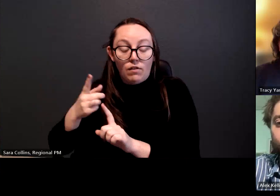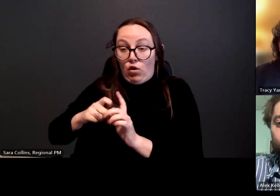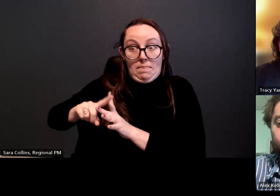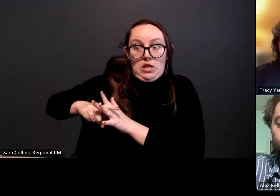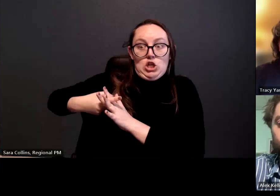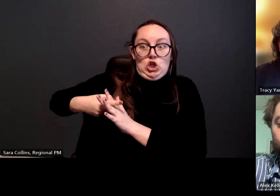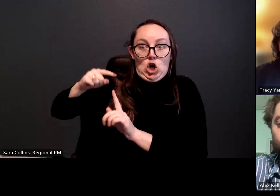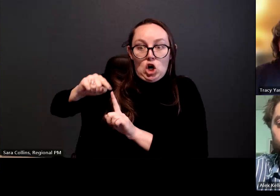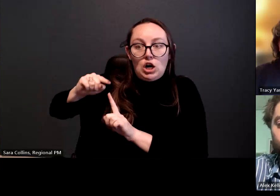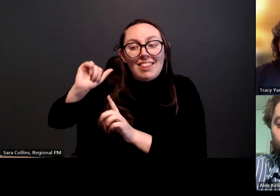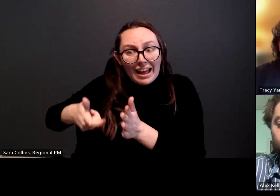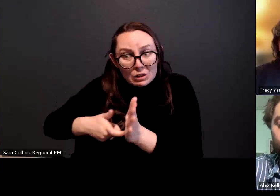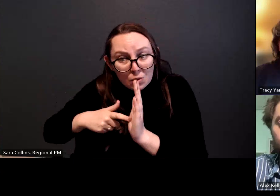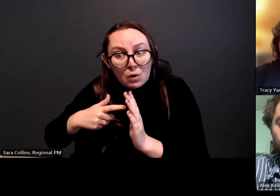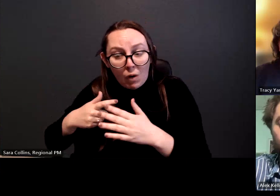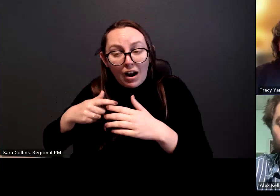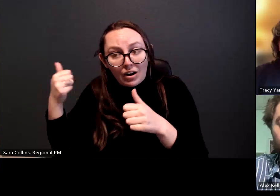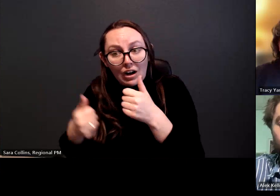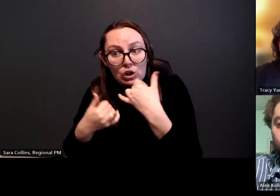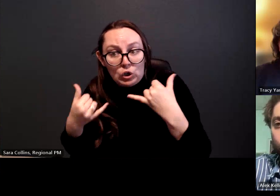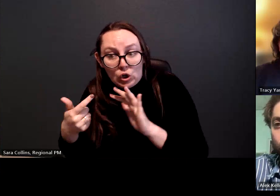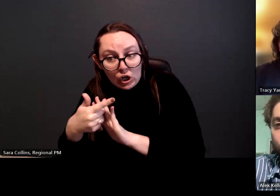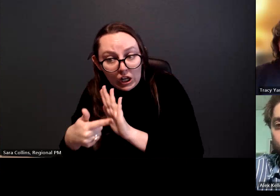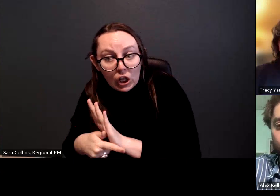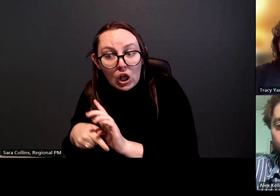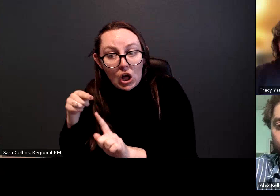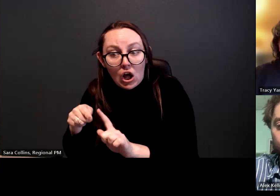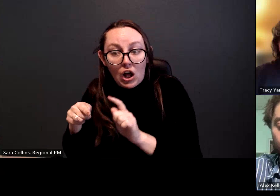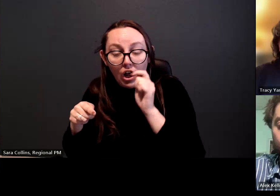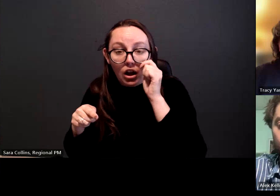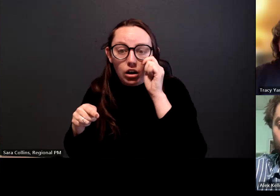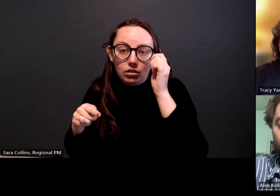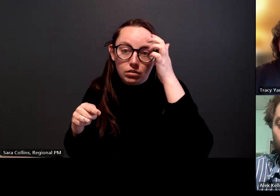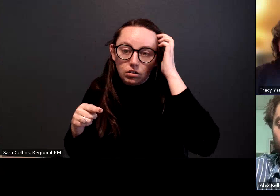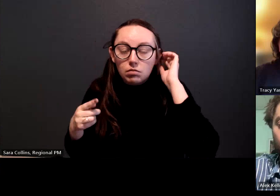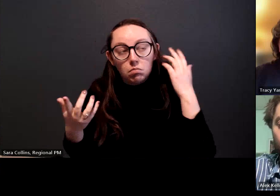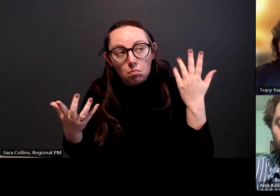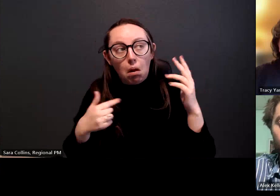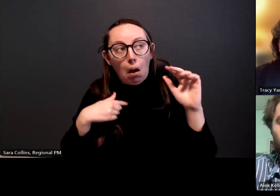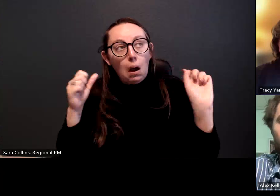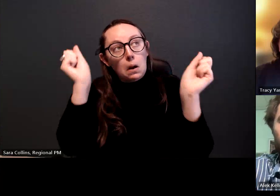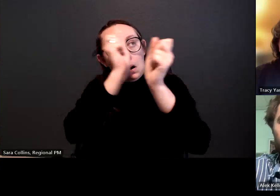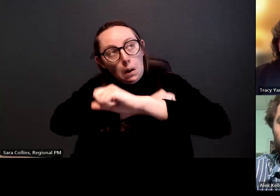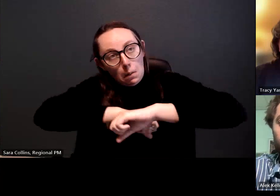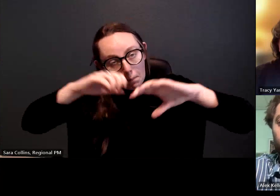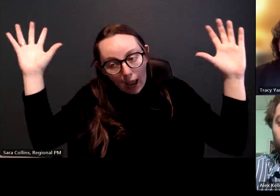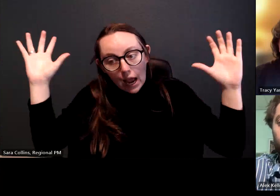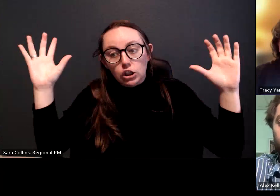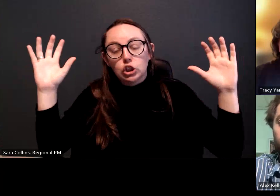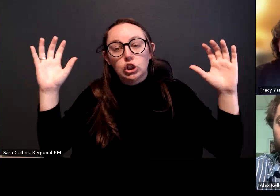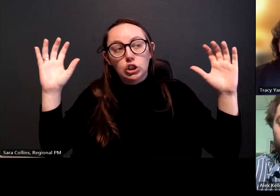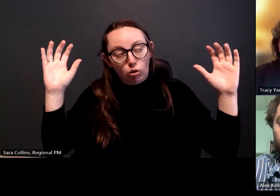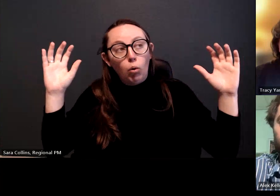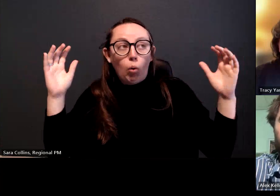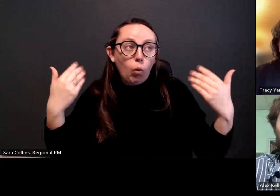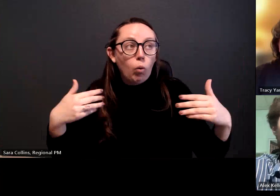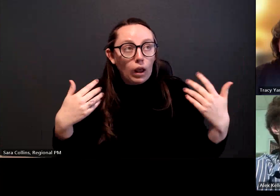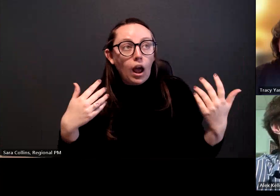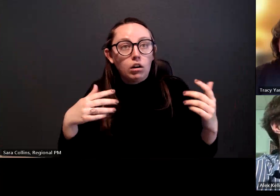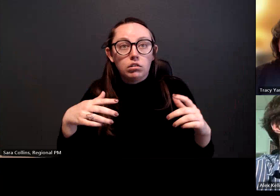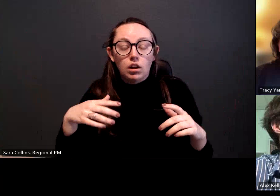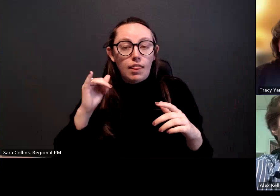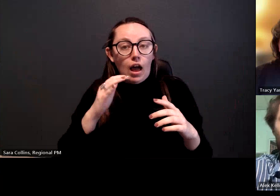hoping will be someday, then I could imagine carrier grade service providers jumping on and leasing the circuits they need to the points